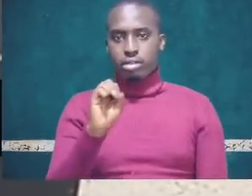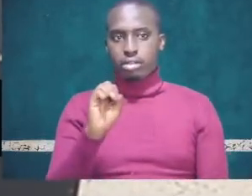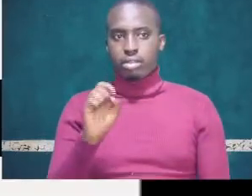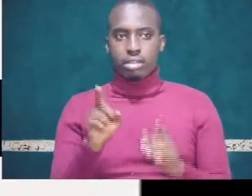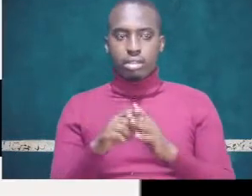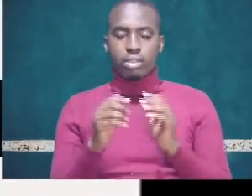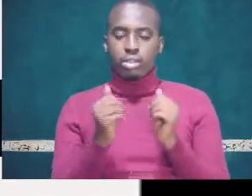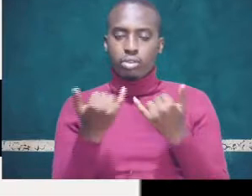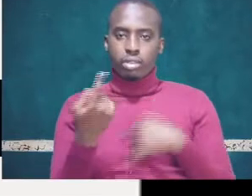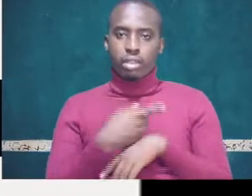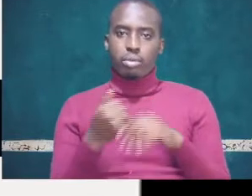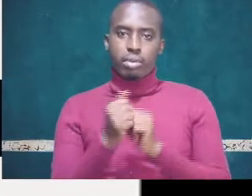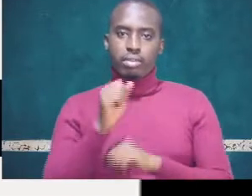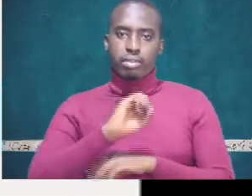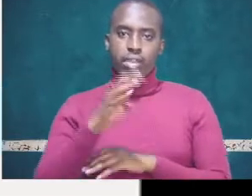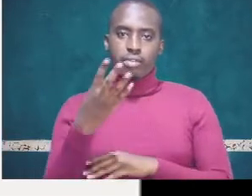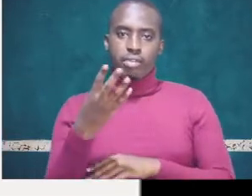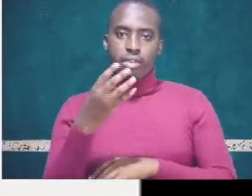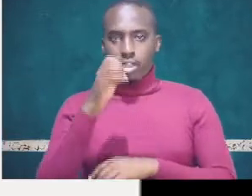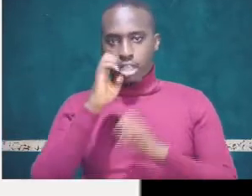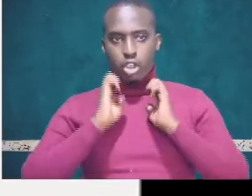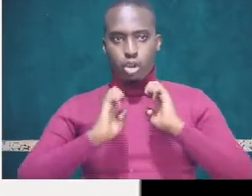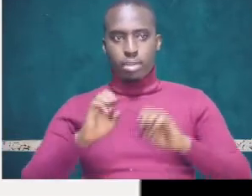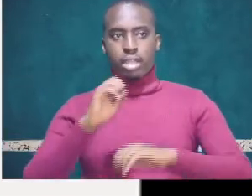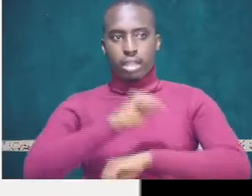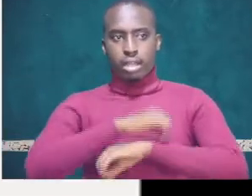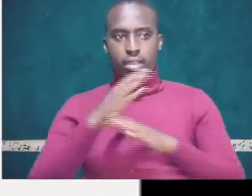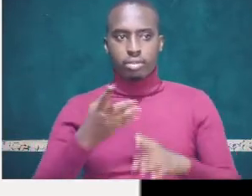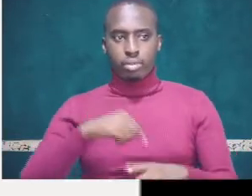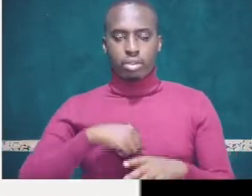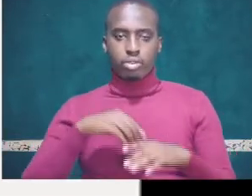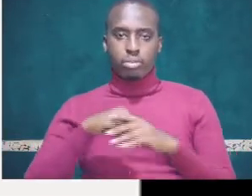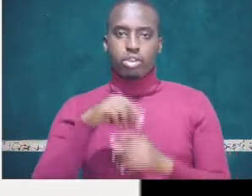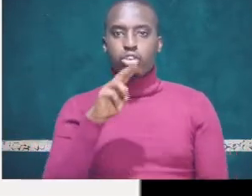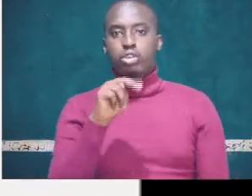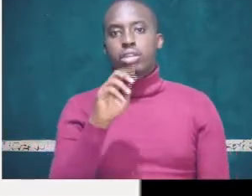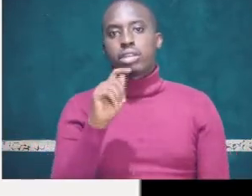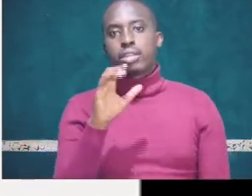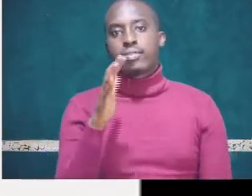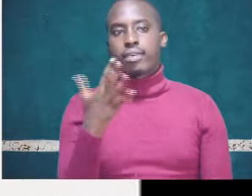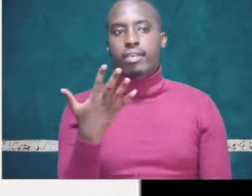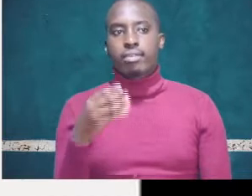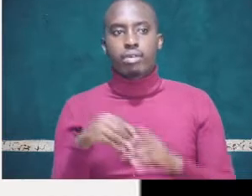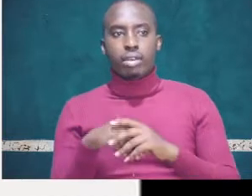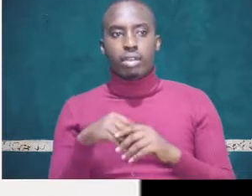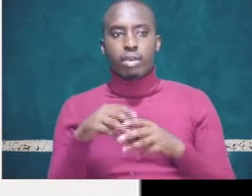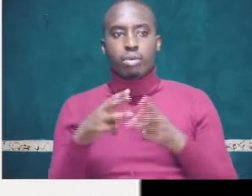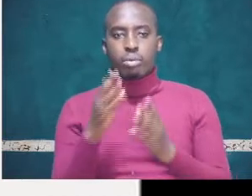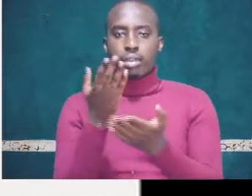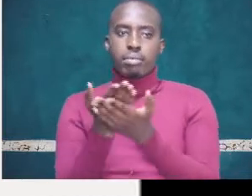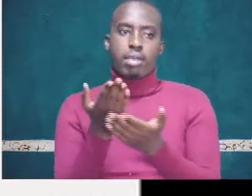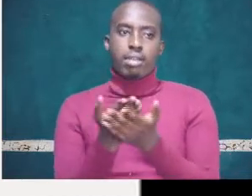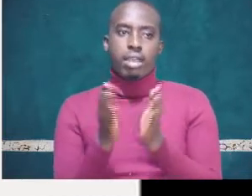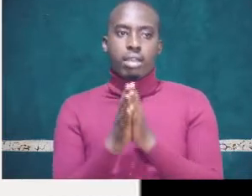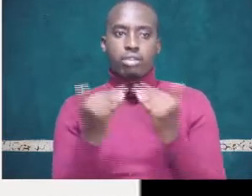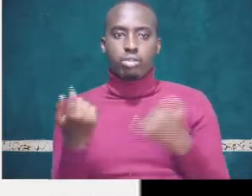economics class. We are still on our unit 5, which is the theory of demand, and our today's